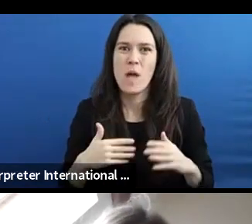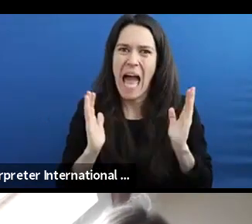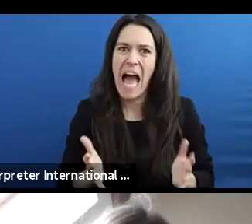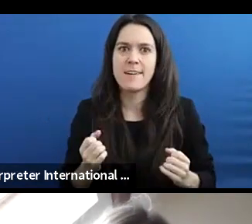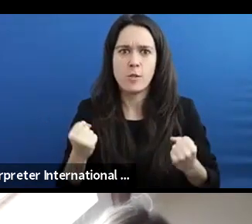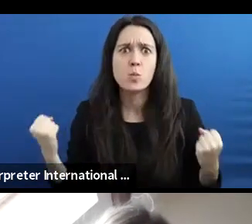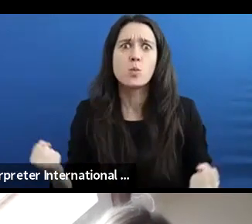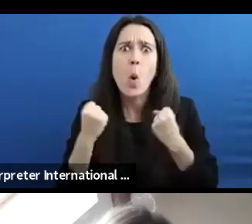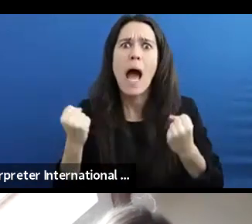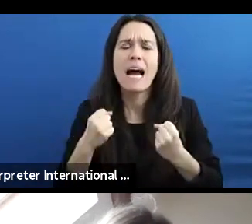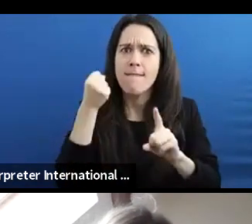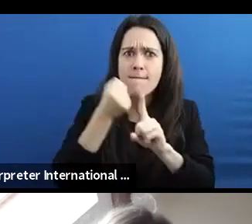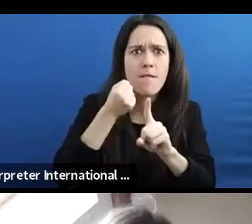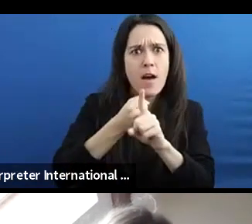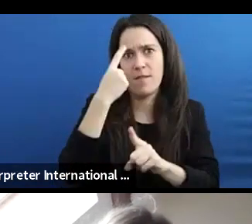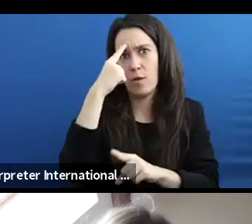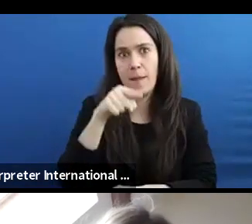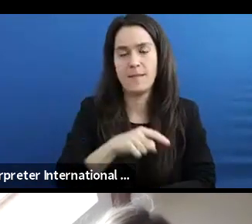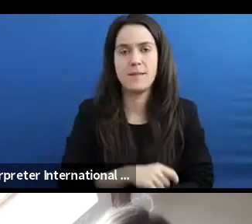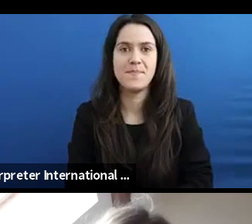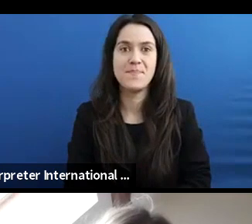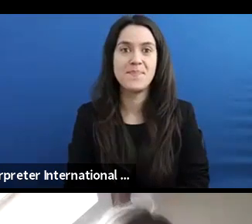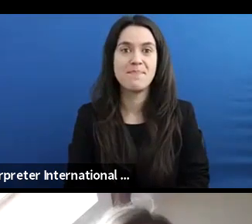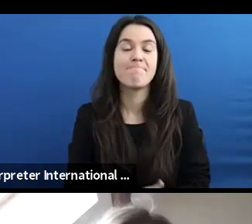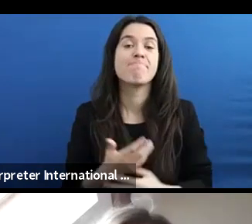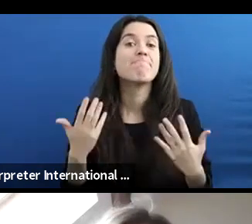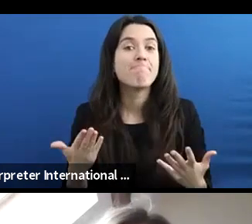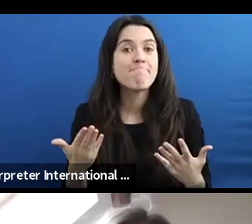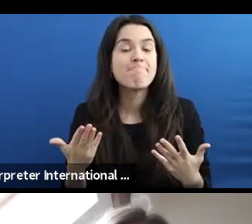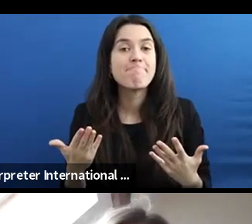for this again and again. So I wouldn't be